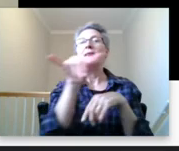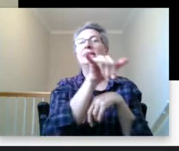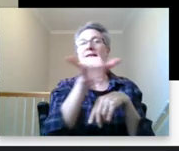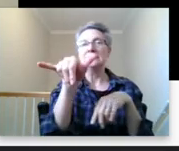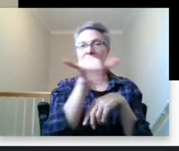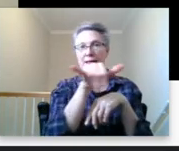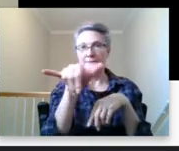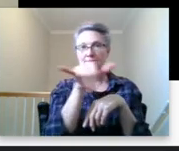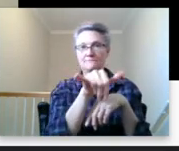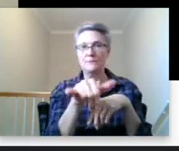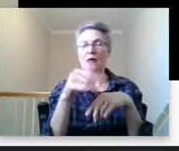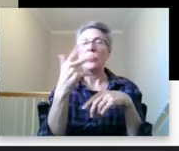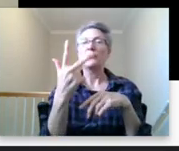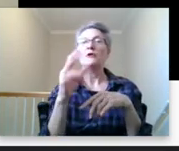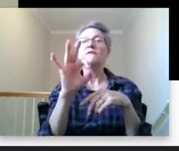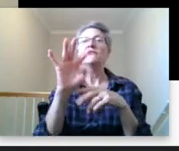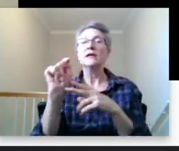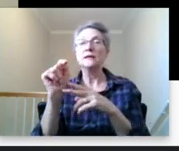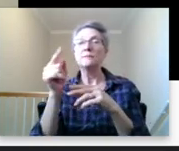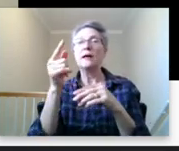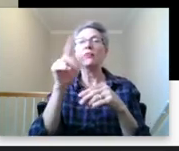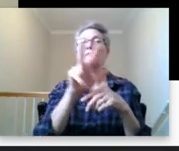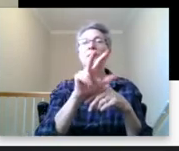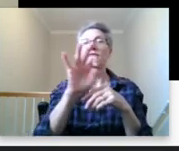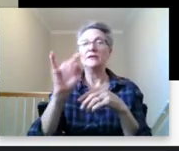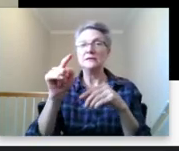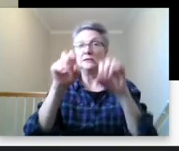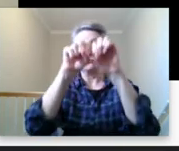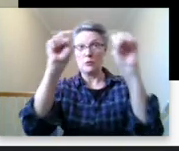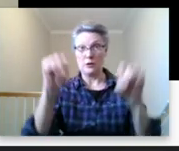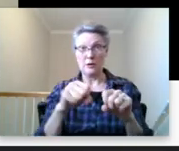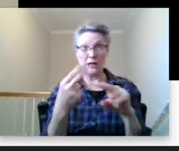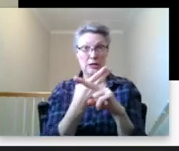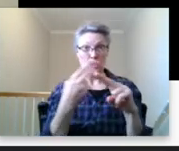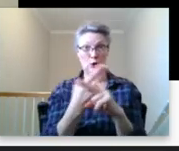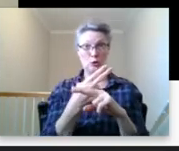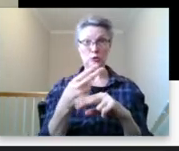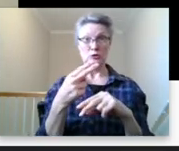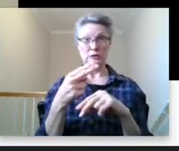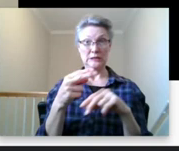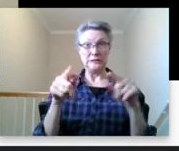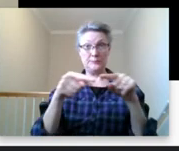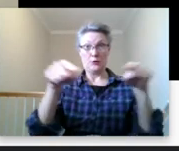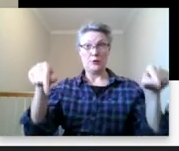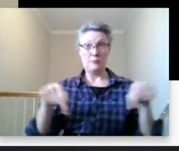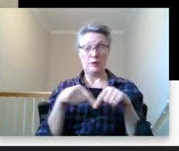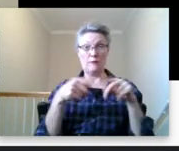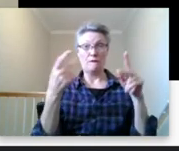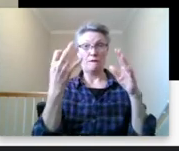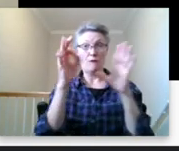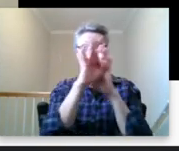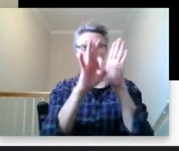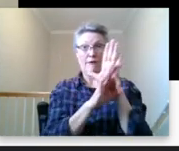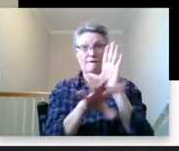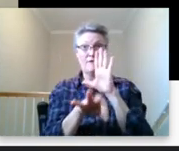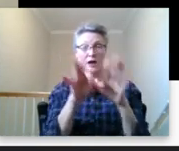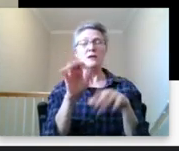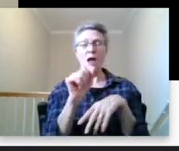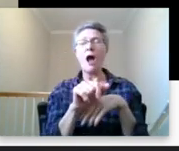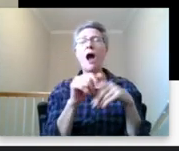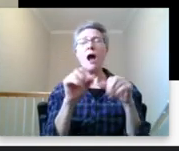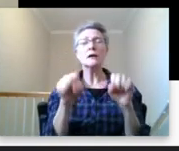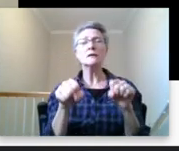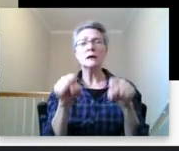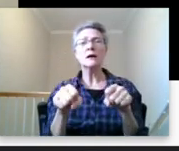got this 3 foot by 3 foot square. Well, could I use this perimeter formula to find the perimeter? Sure, I